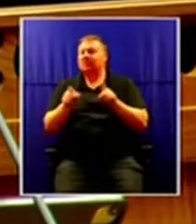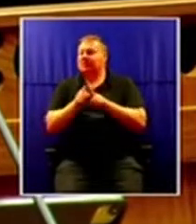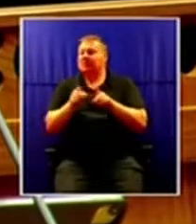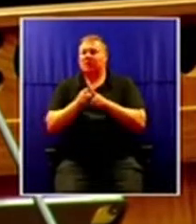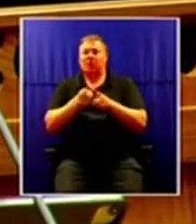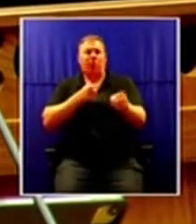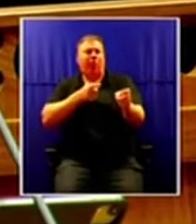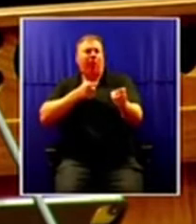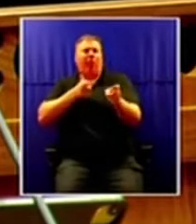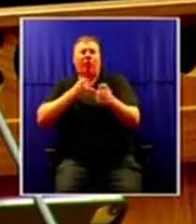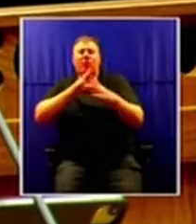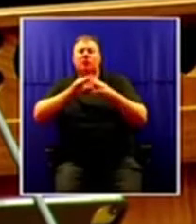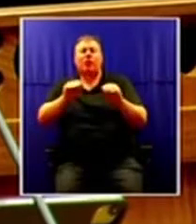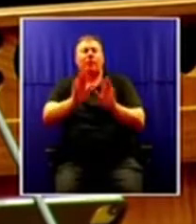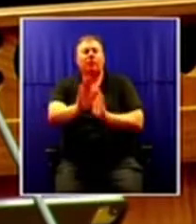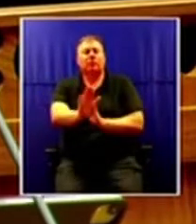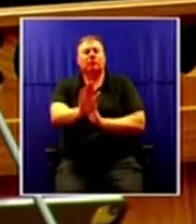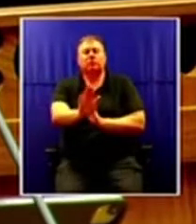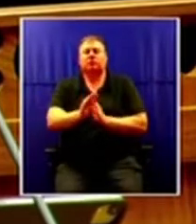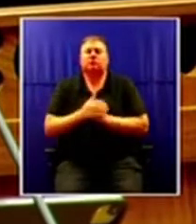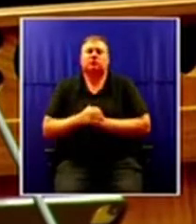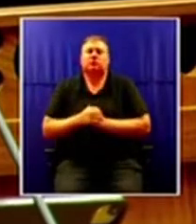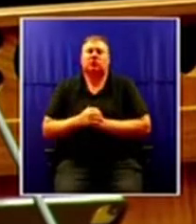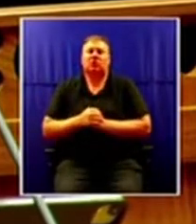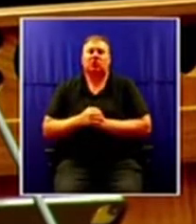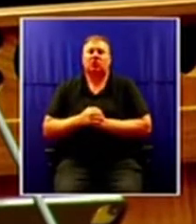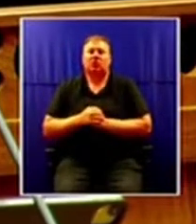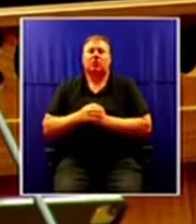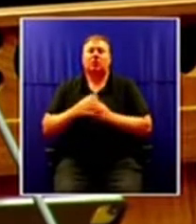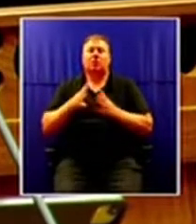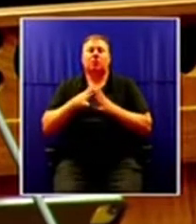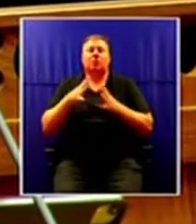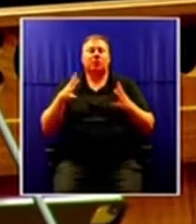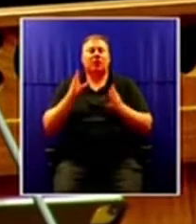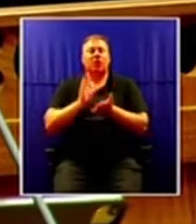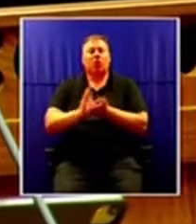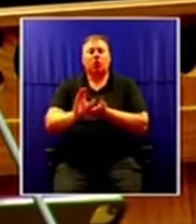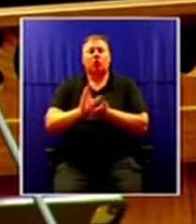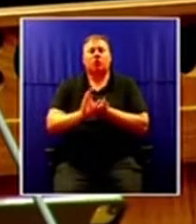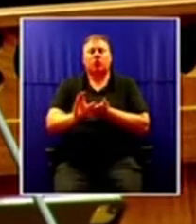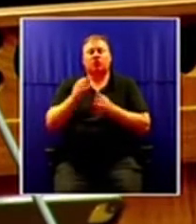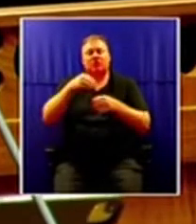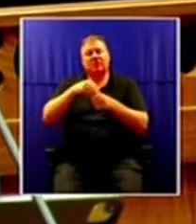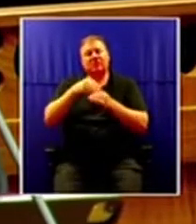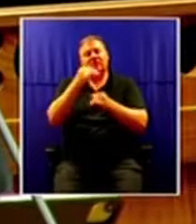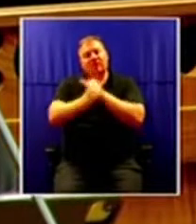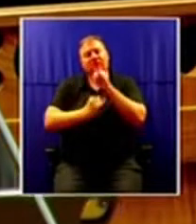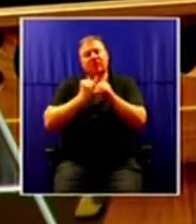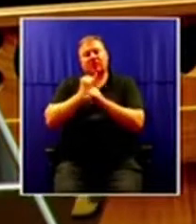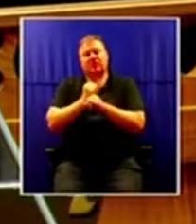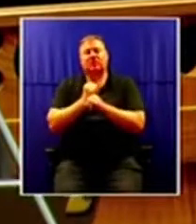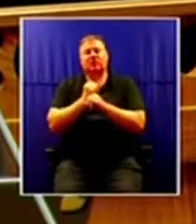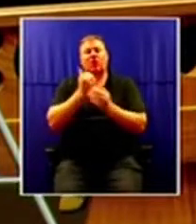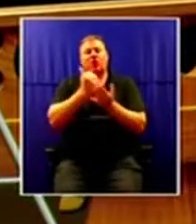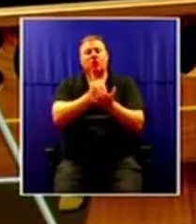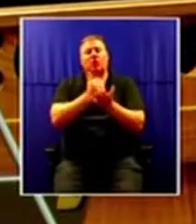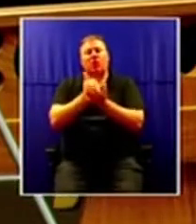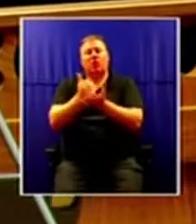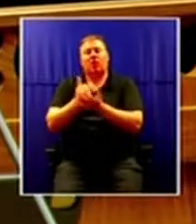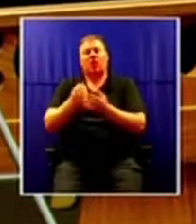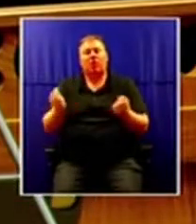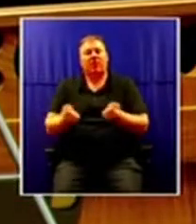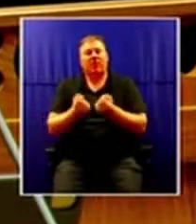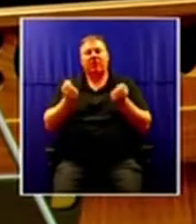have made enormous contributions in our international work. We used